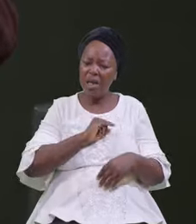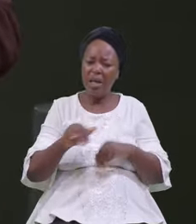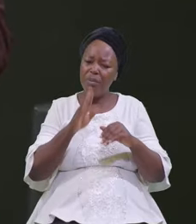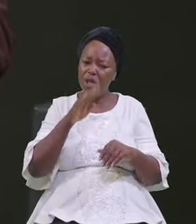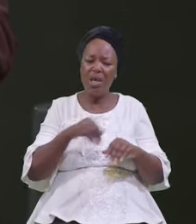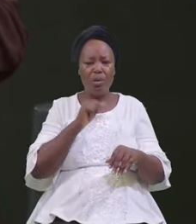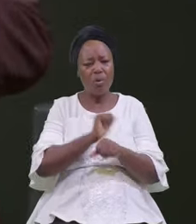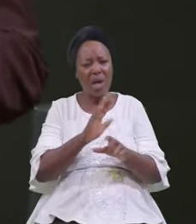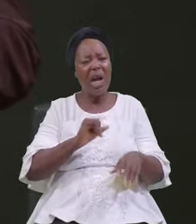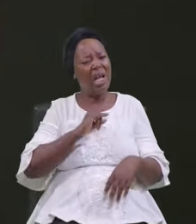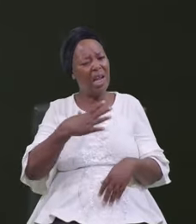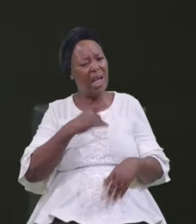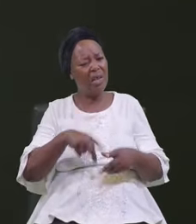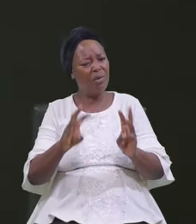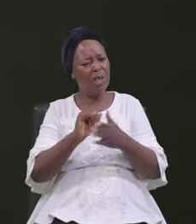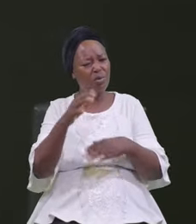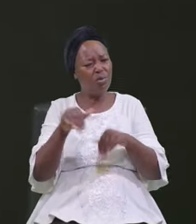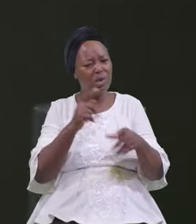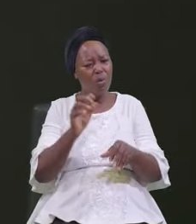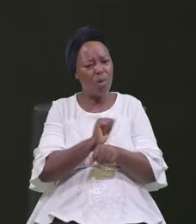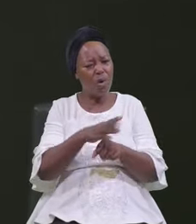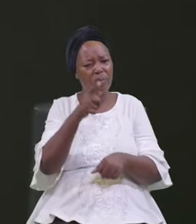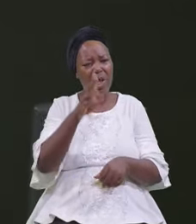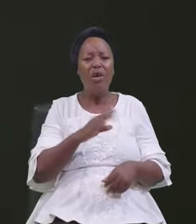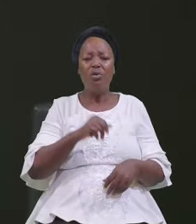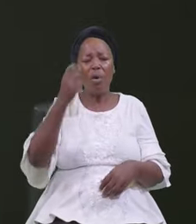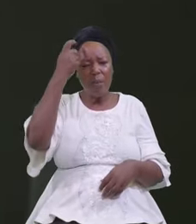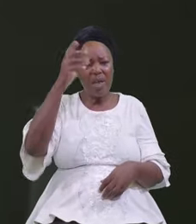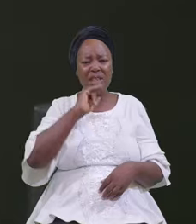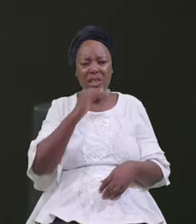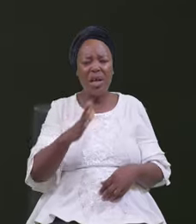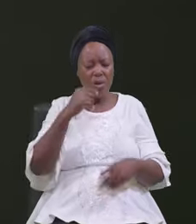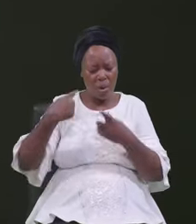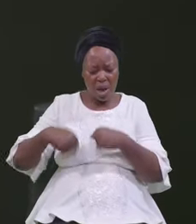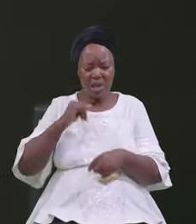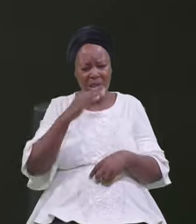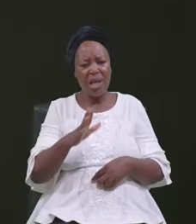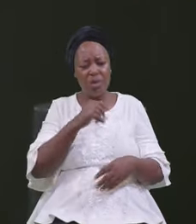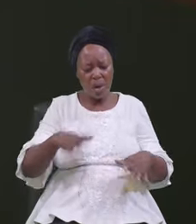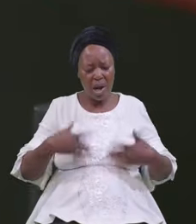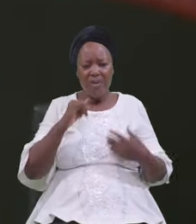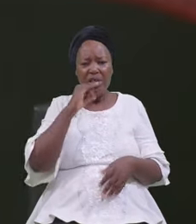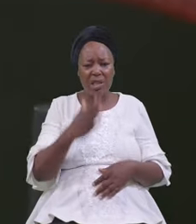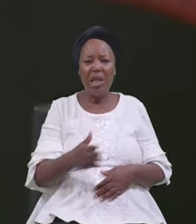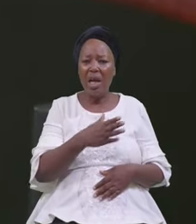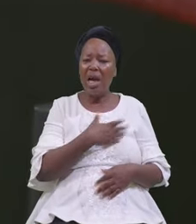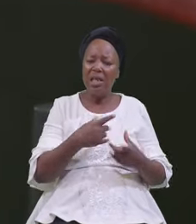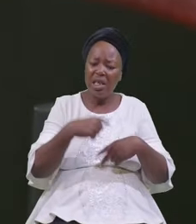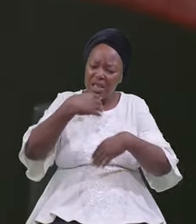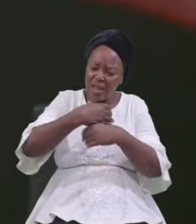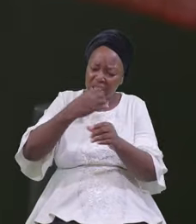you do the work of God. Your heart is there, your mind is there, your life is there, and it